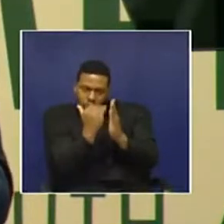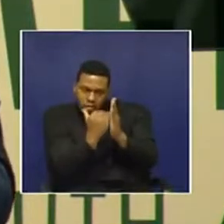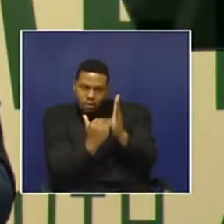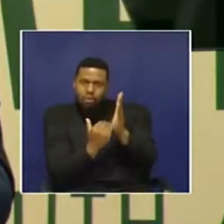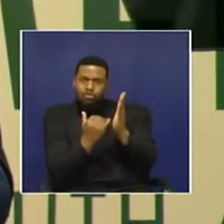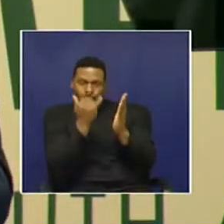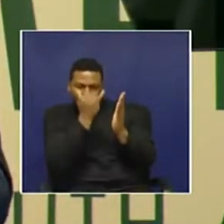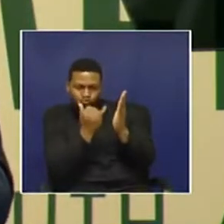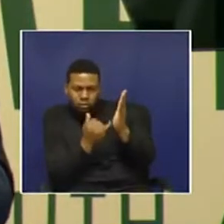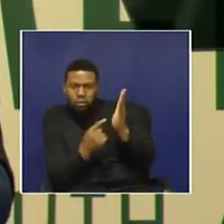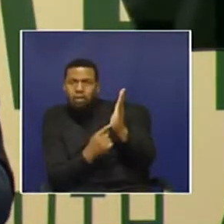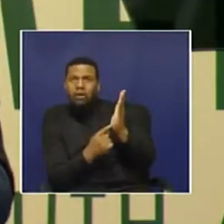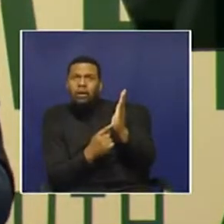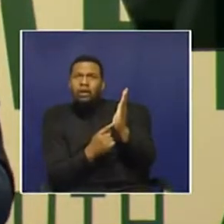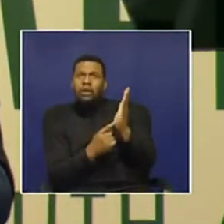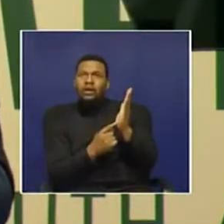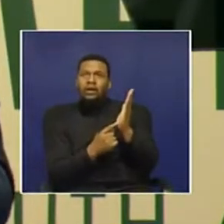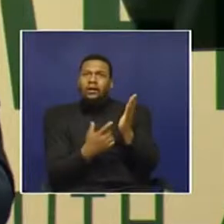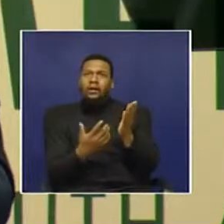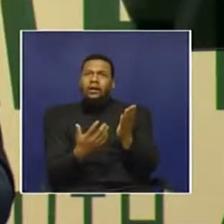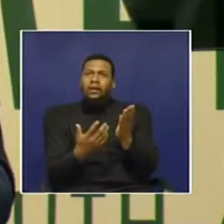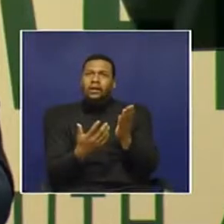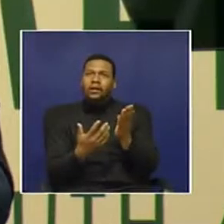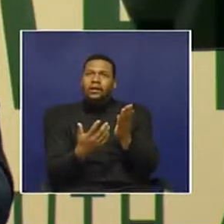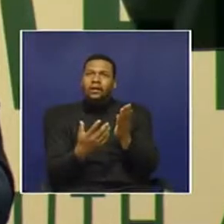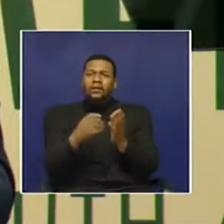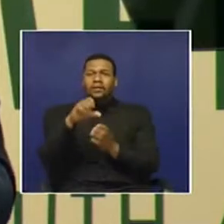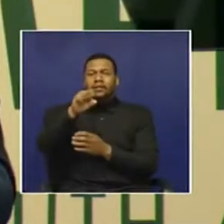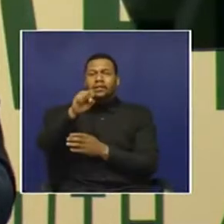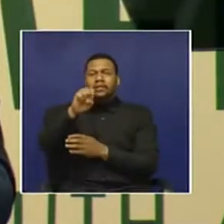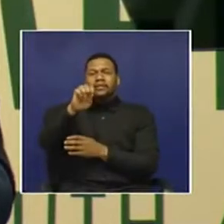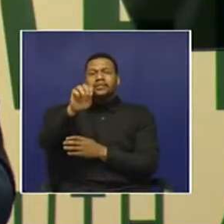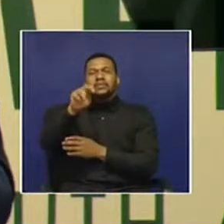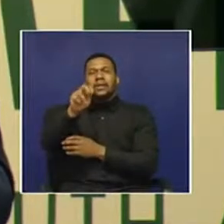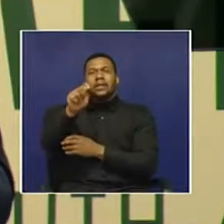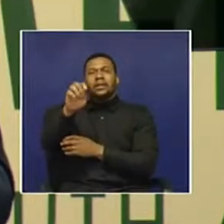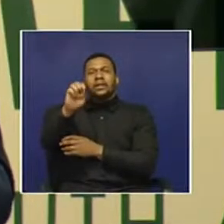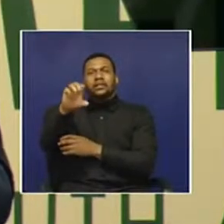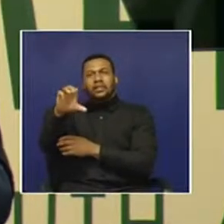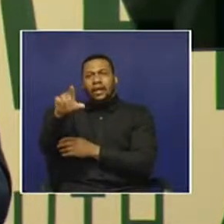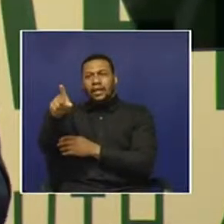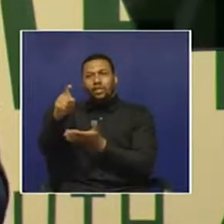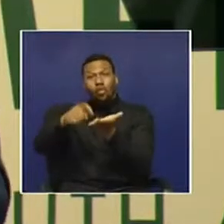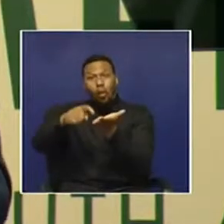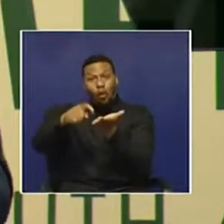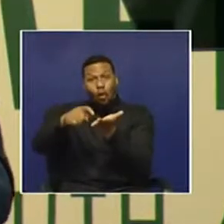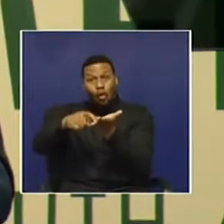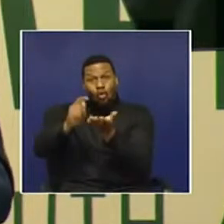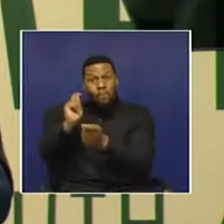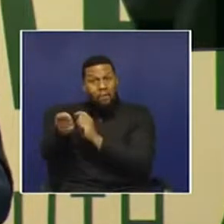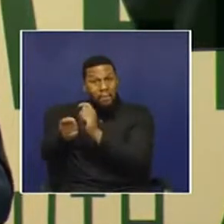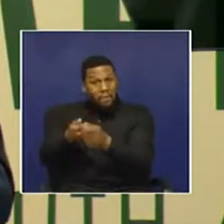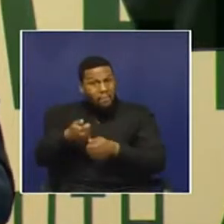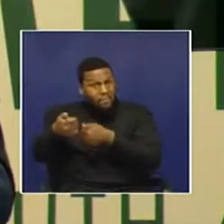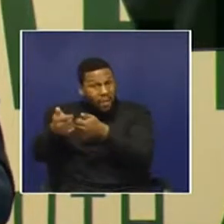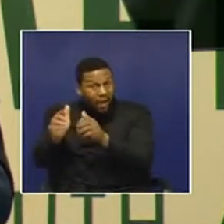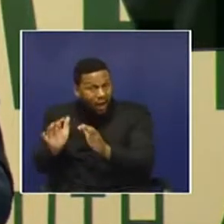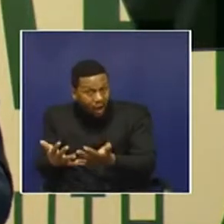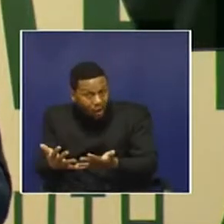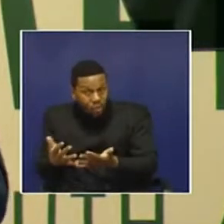fund the Centec Diet, the SABC, and the